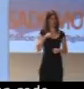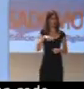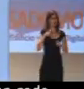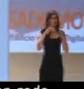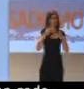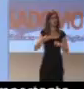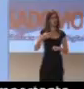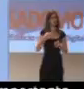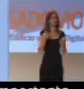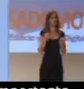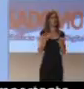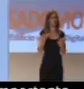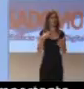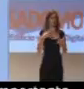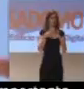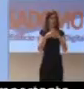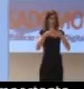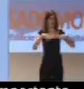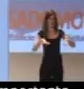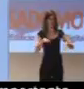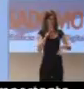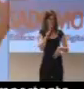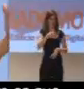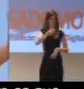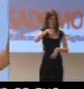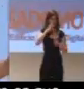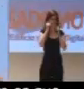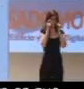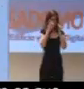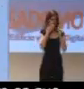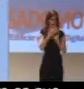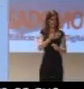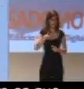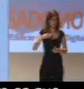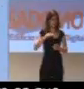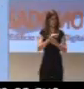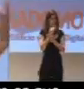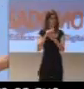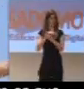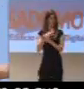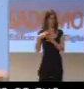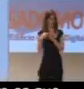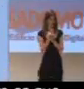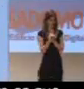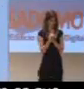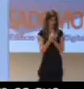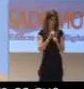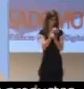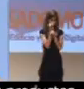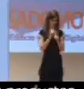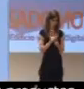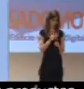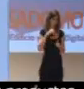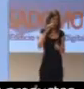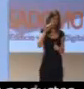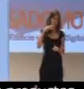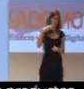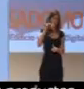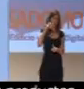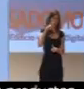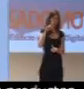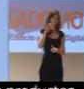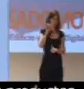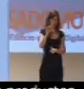is also of major importance. One of the things that we observed is, for us to take these products everywhere, we need